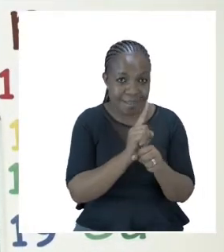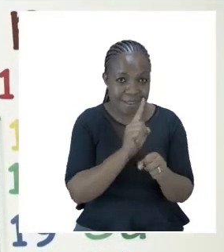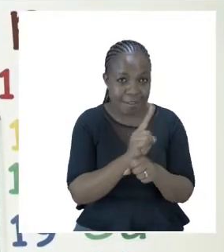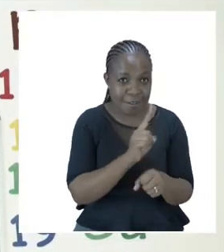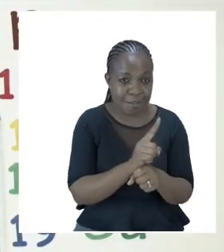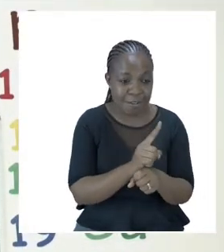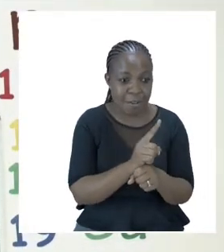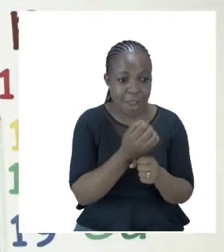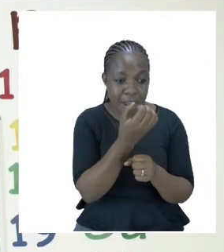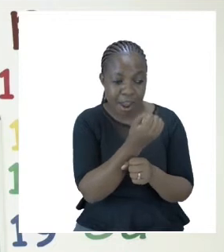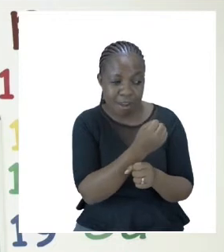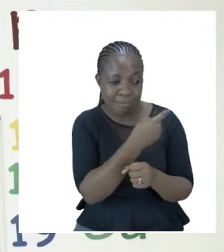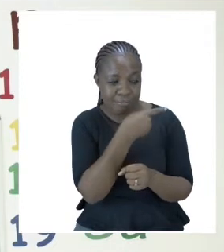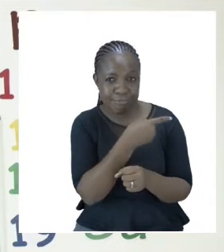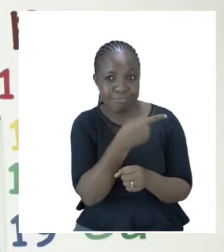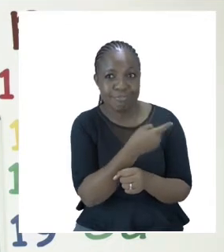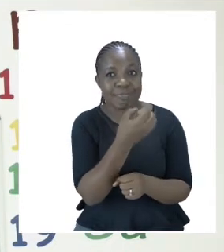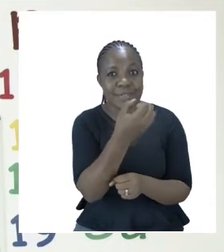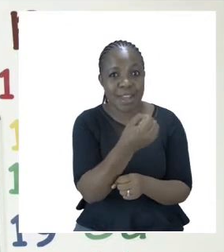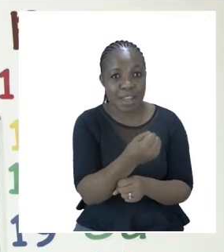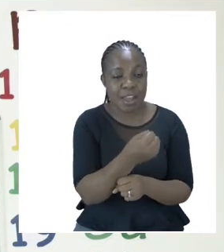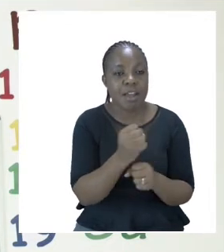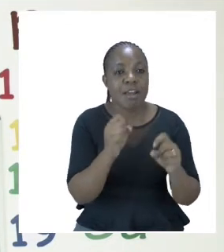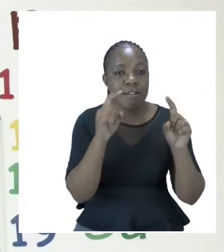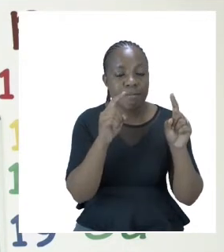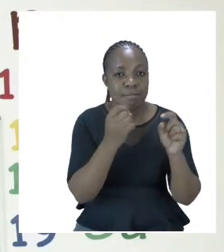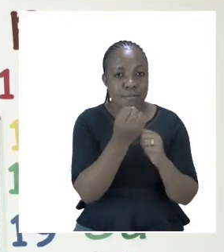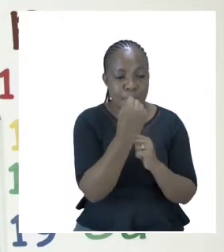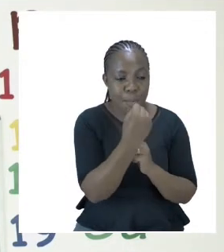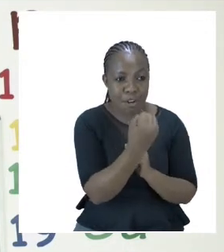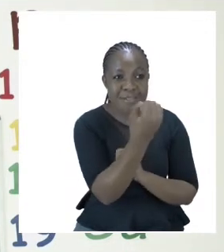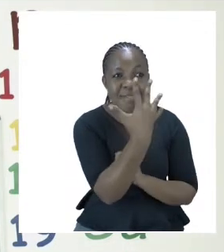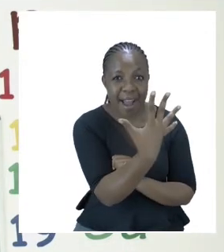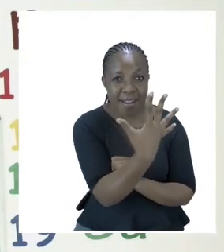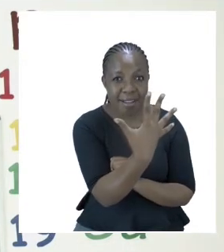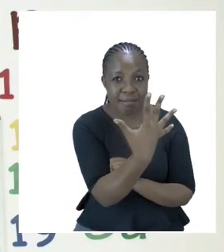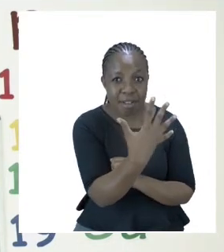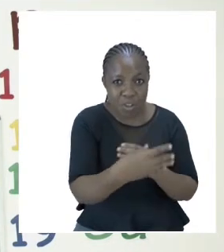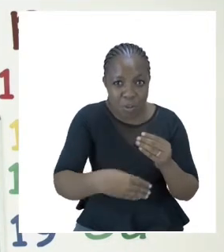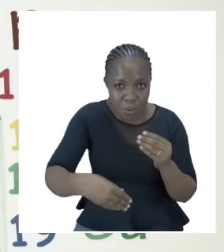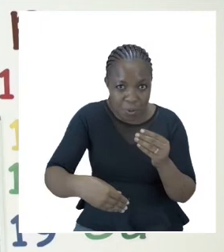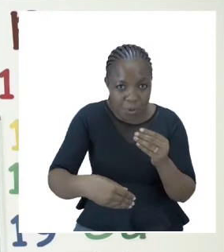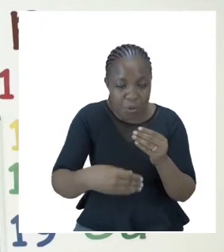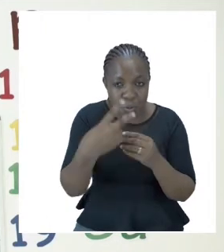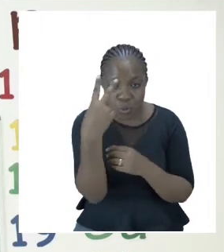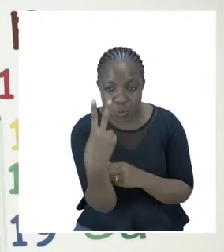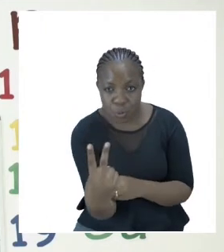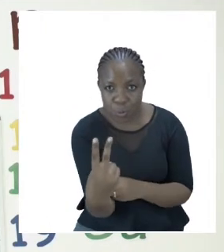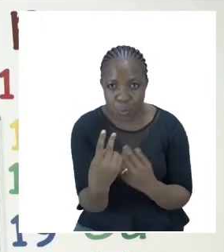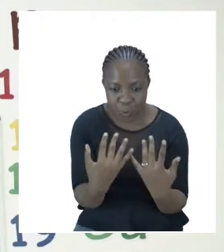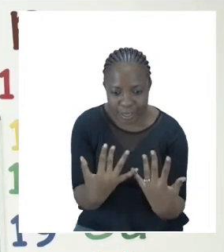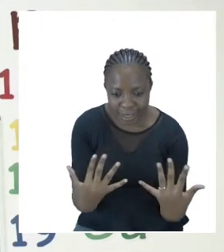our balls. We have our five red balls, two green